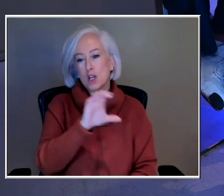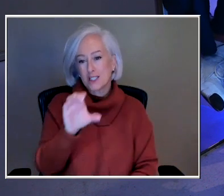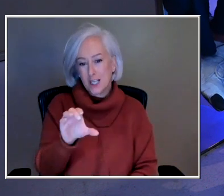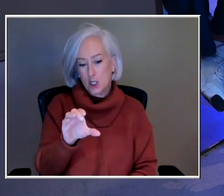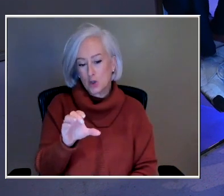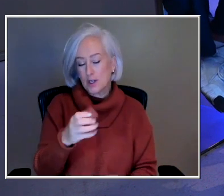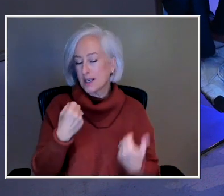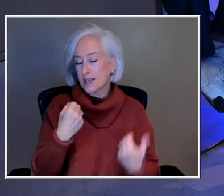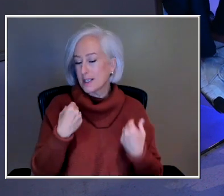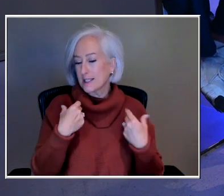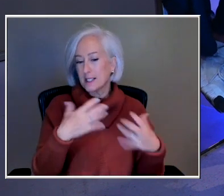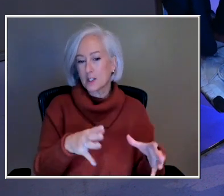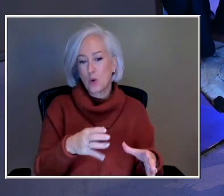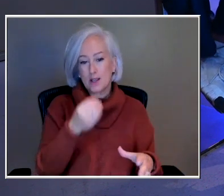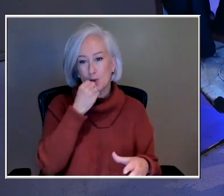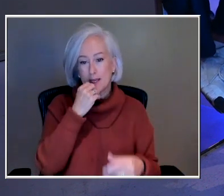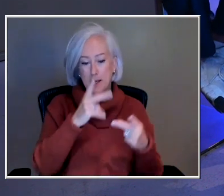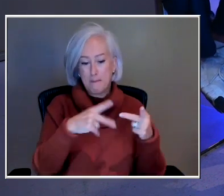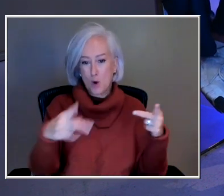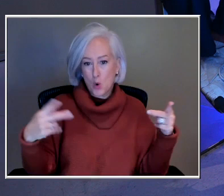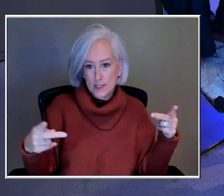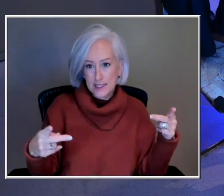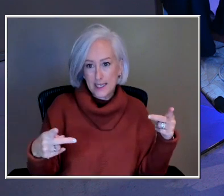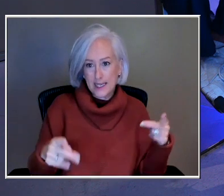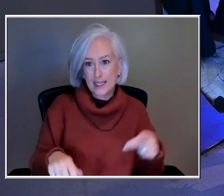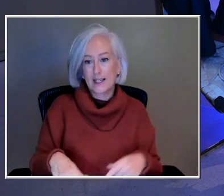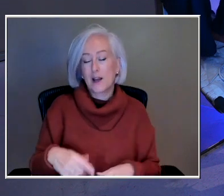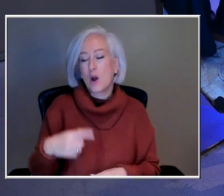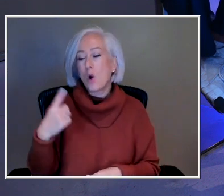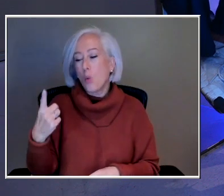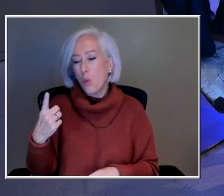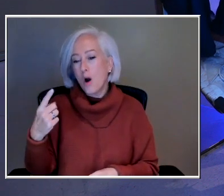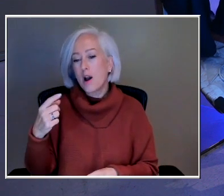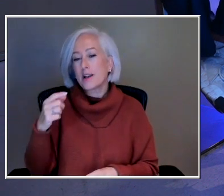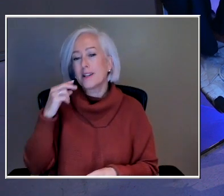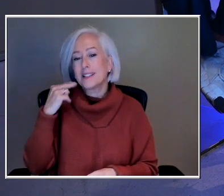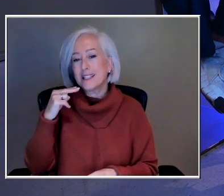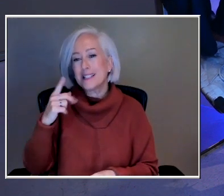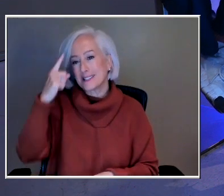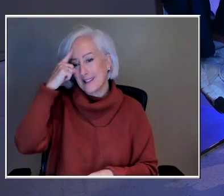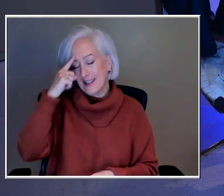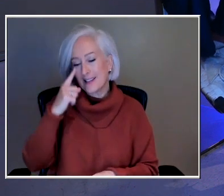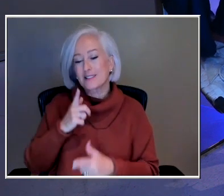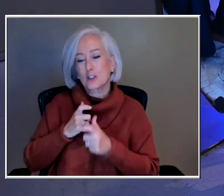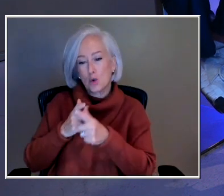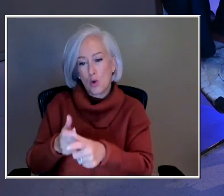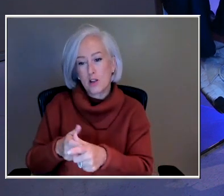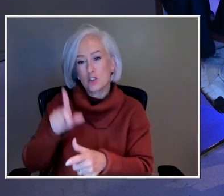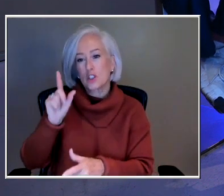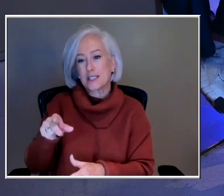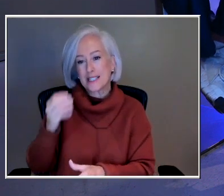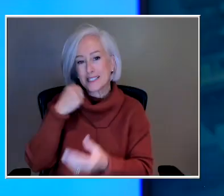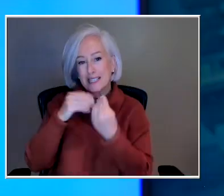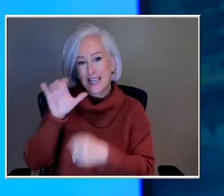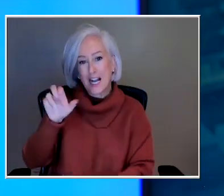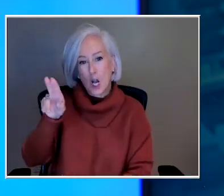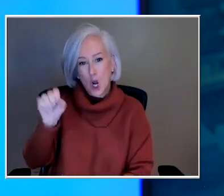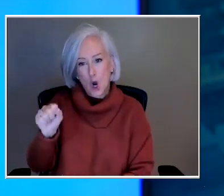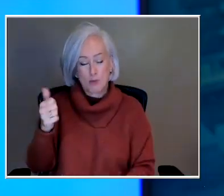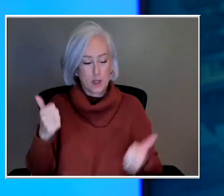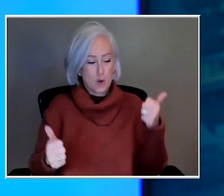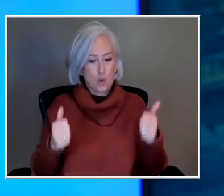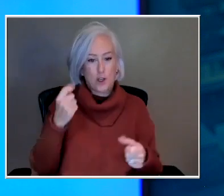make her gain weight. You know, it's the old carb protein debate. Which is right? Well, this is a great